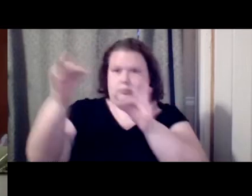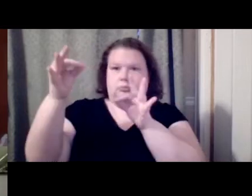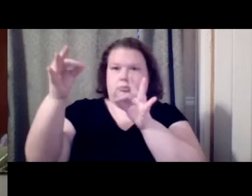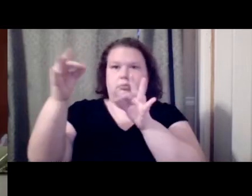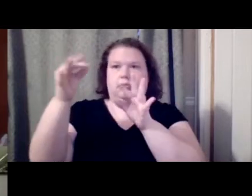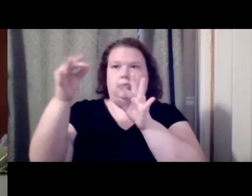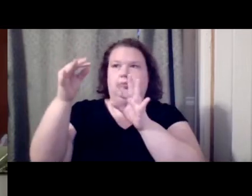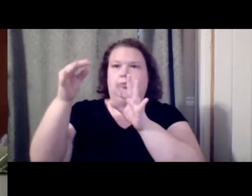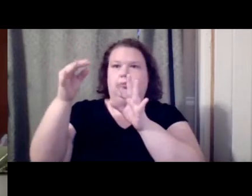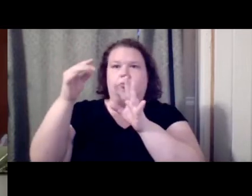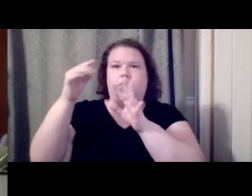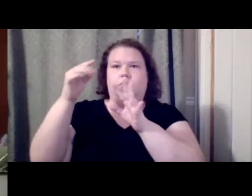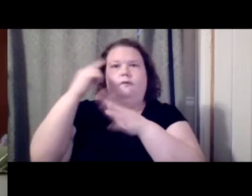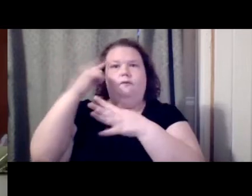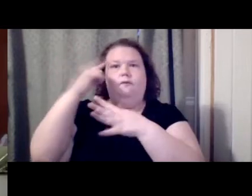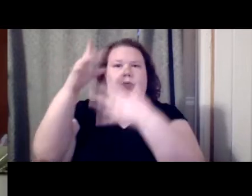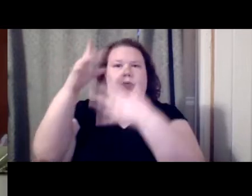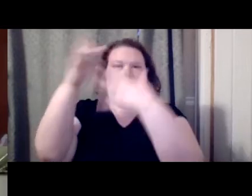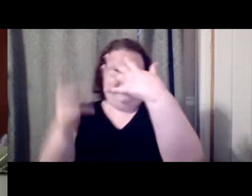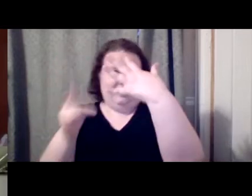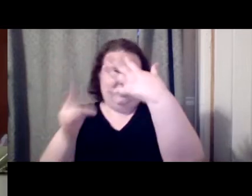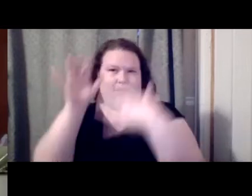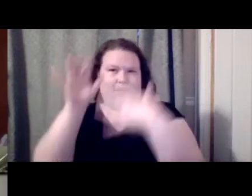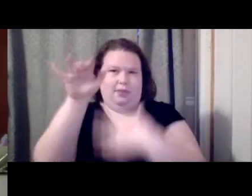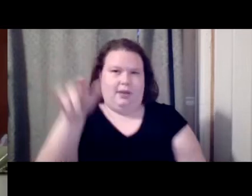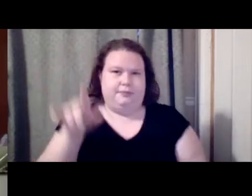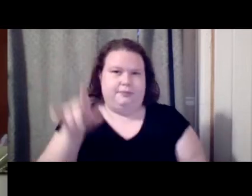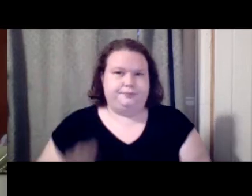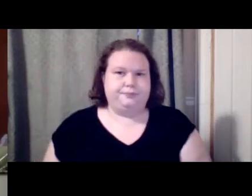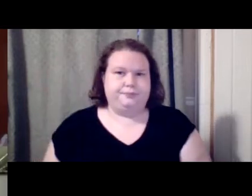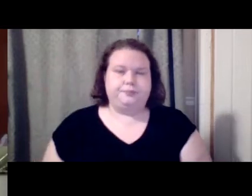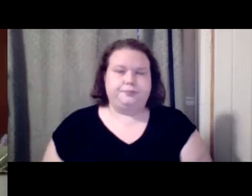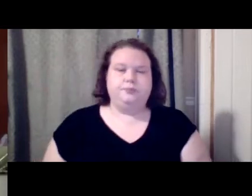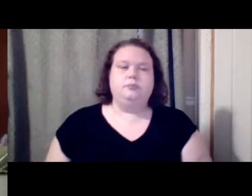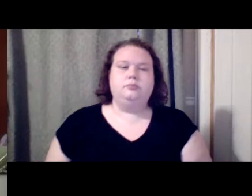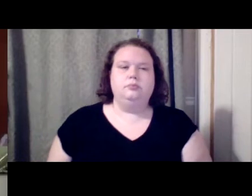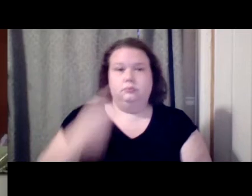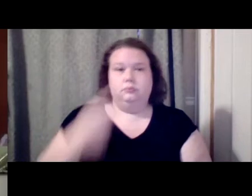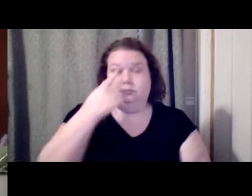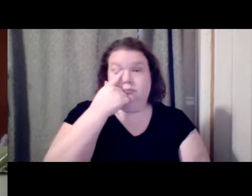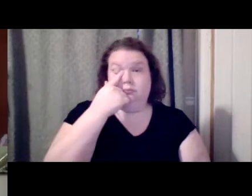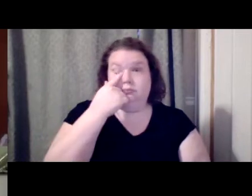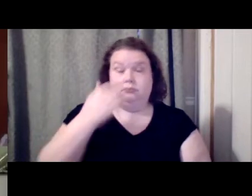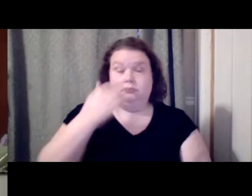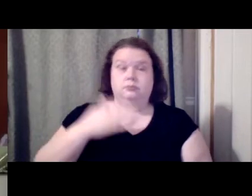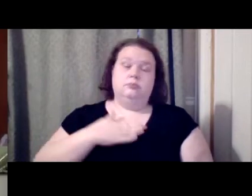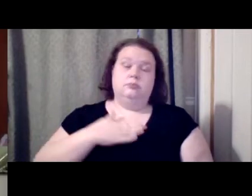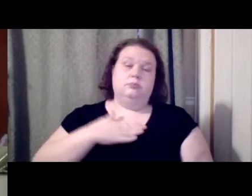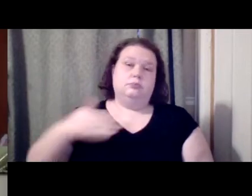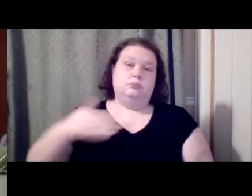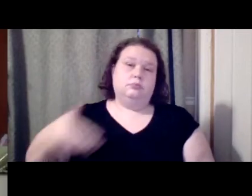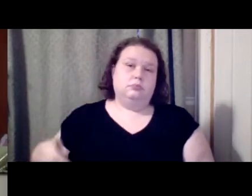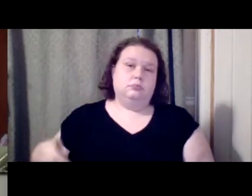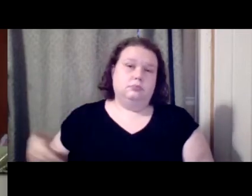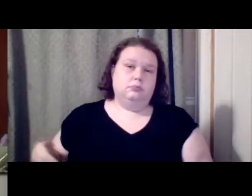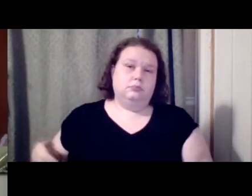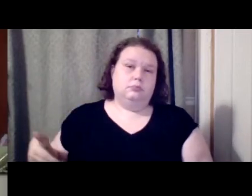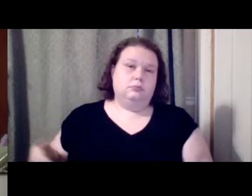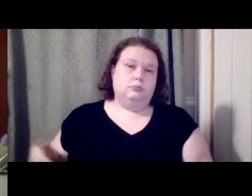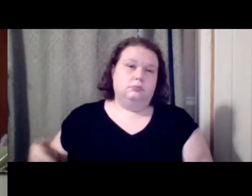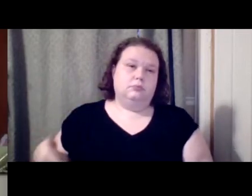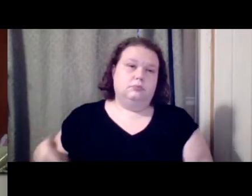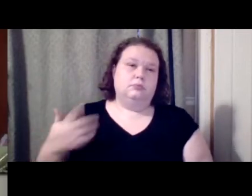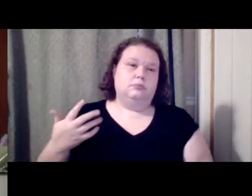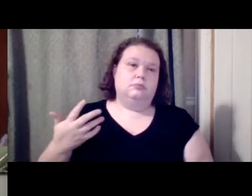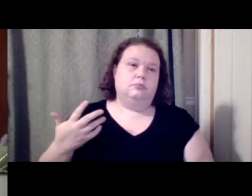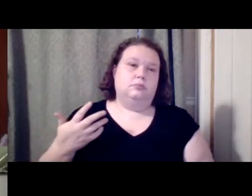to look at options, look at alternatives. I see priorities. My feeling is I see, based on inputs I'm hearing,